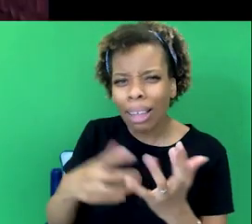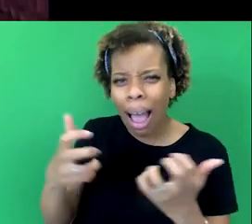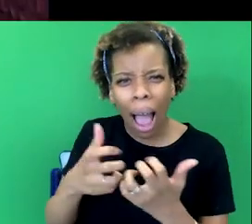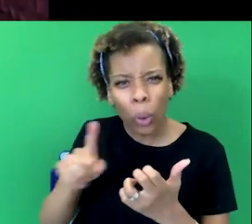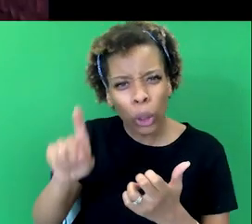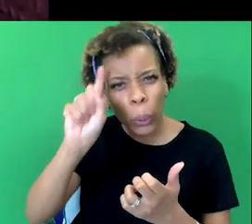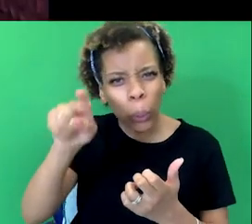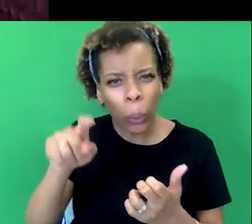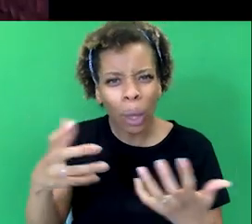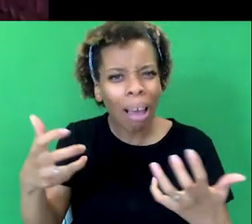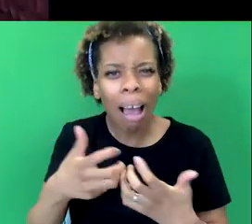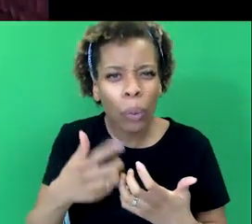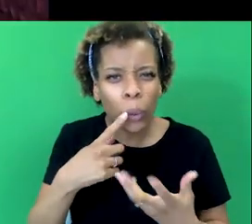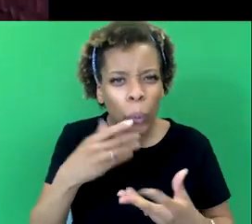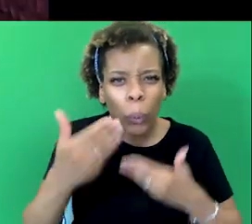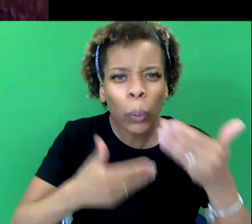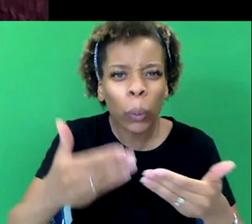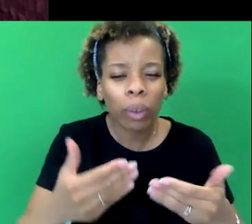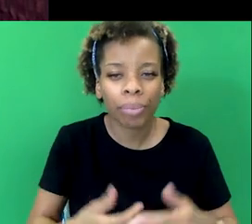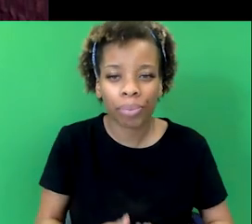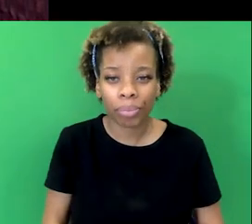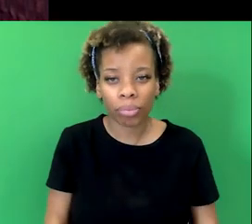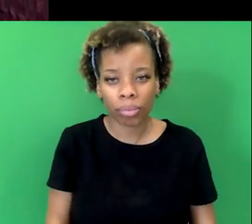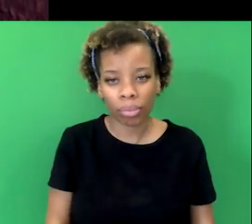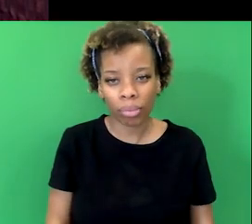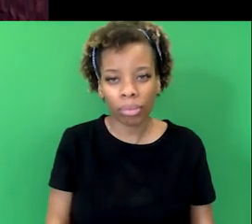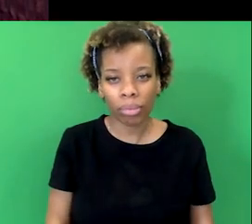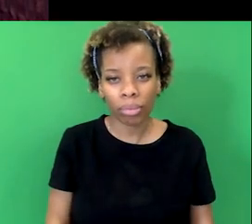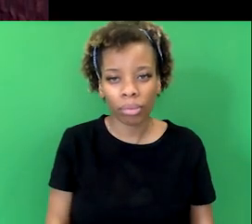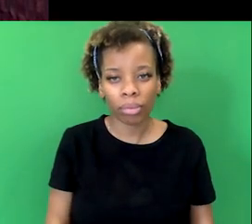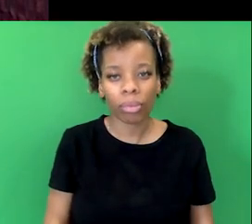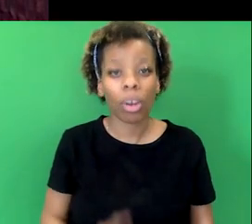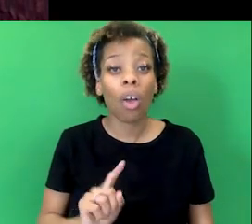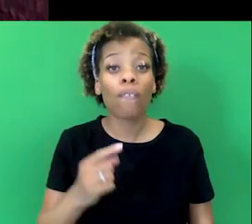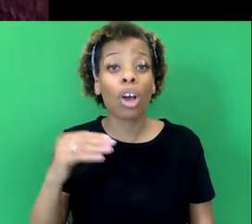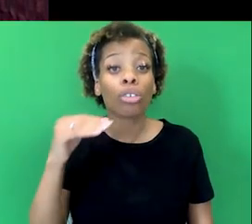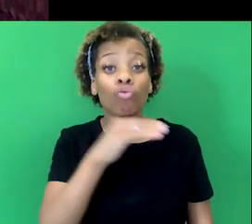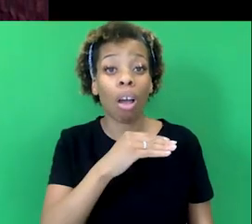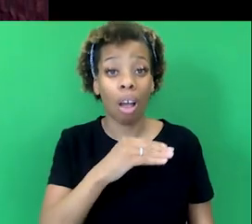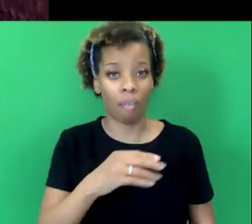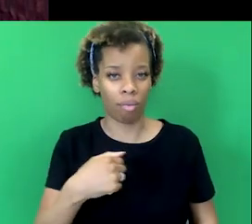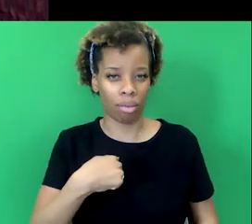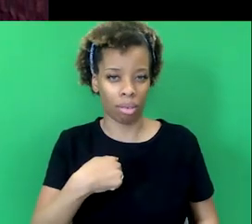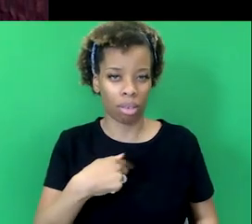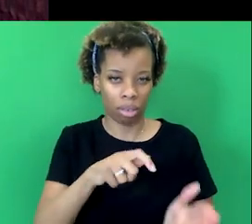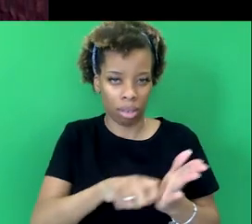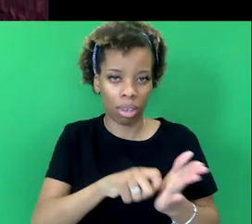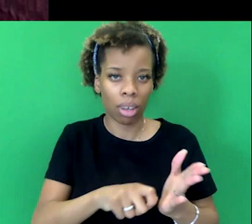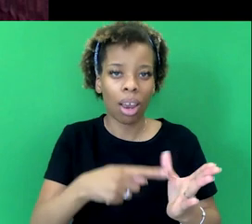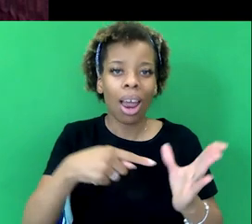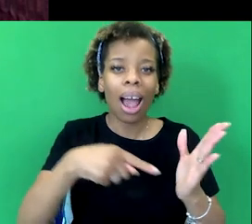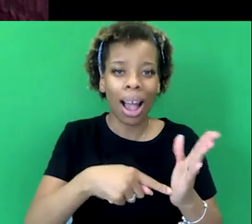I tied myself in knots in my first draft of At the Gates of Gaza, because I was